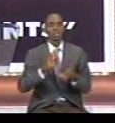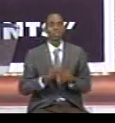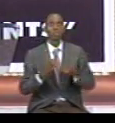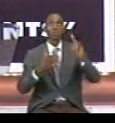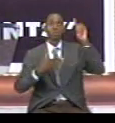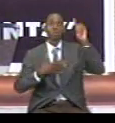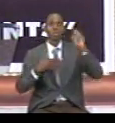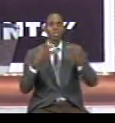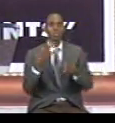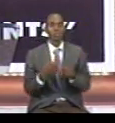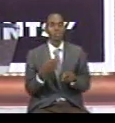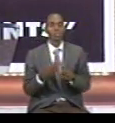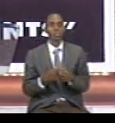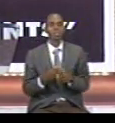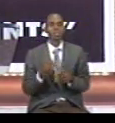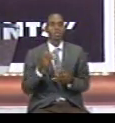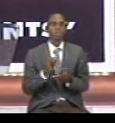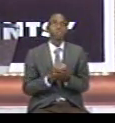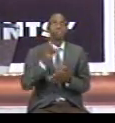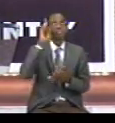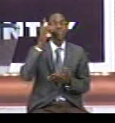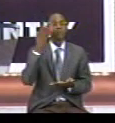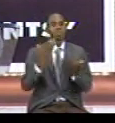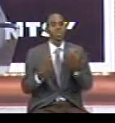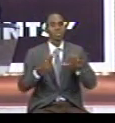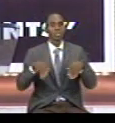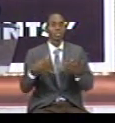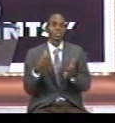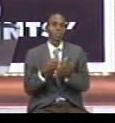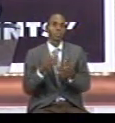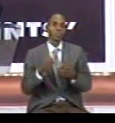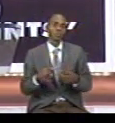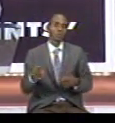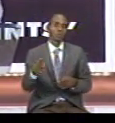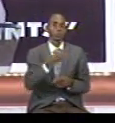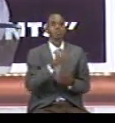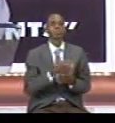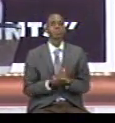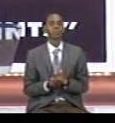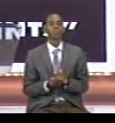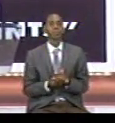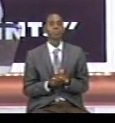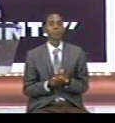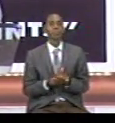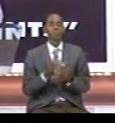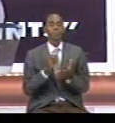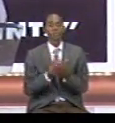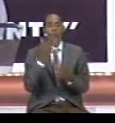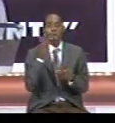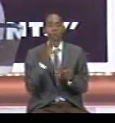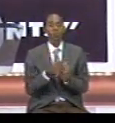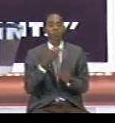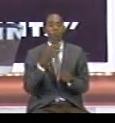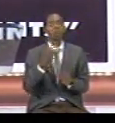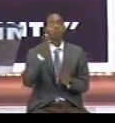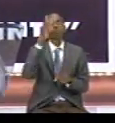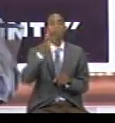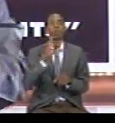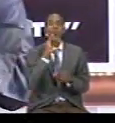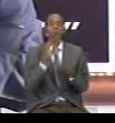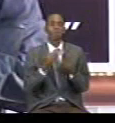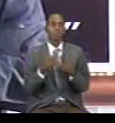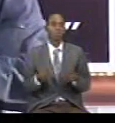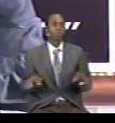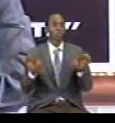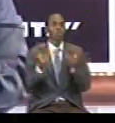name, may give it to you. He'll give it to you. That promise of God is so important. Look at